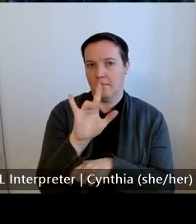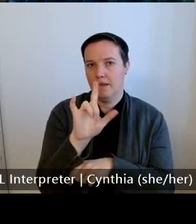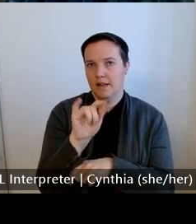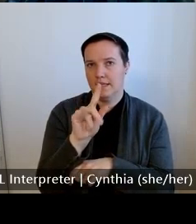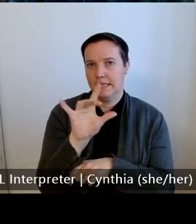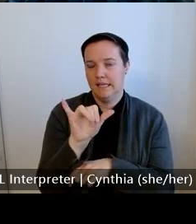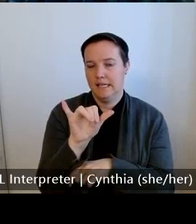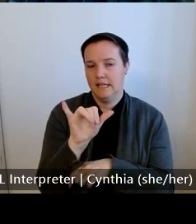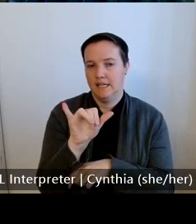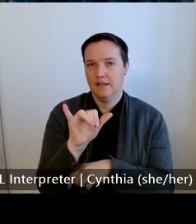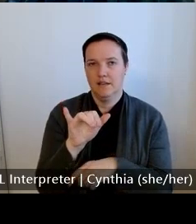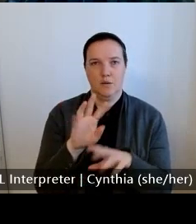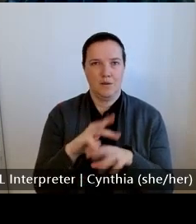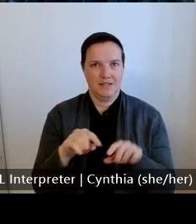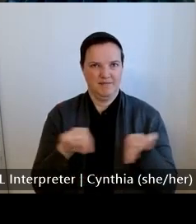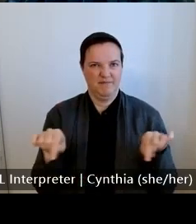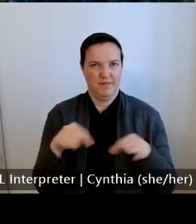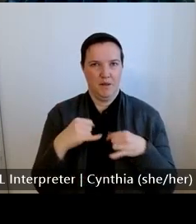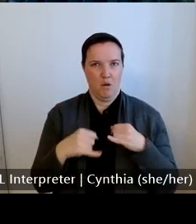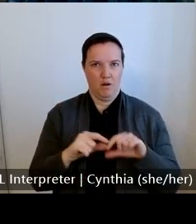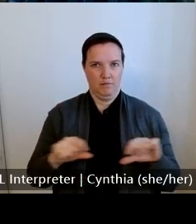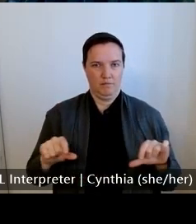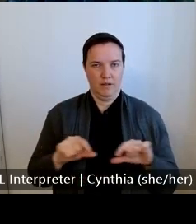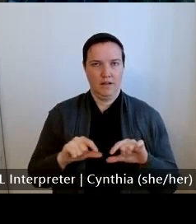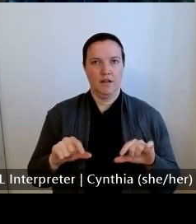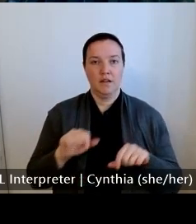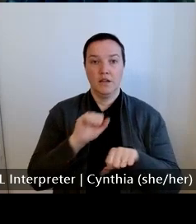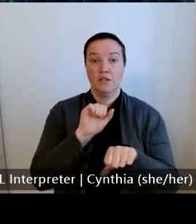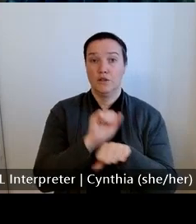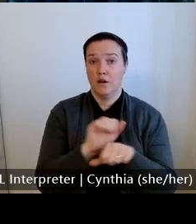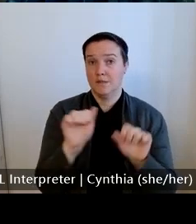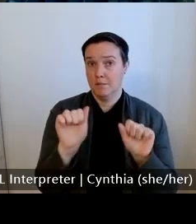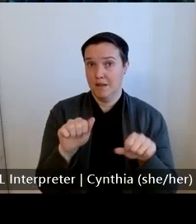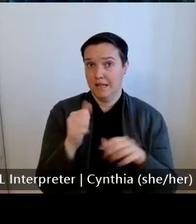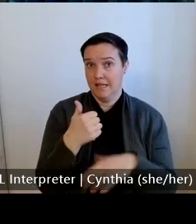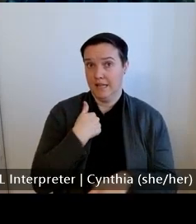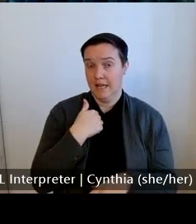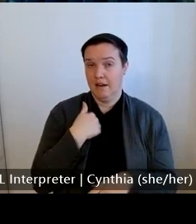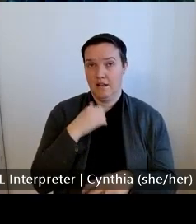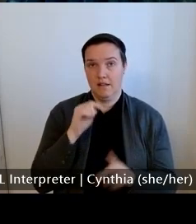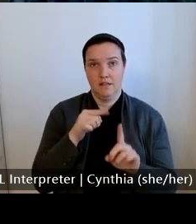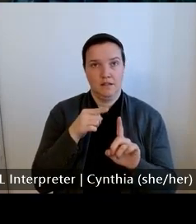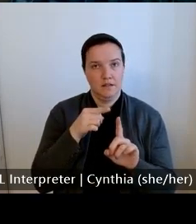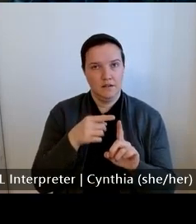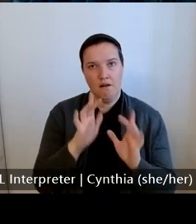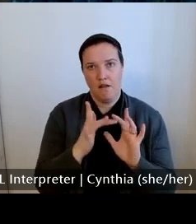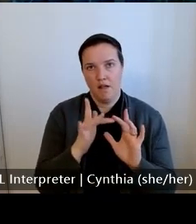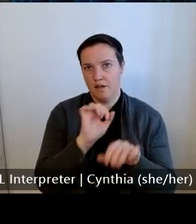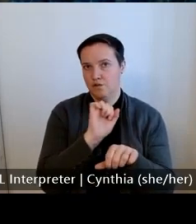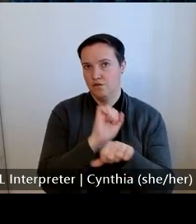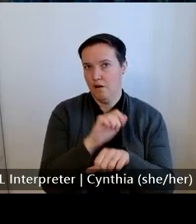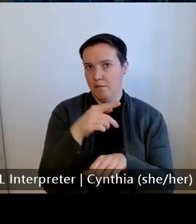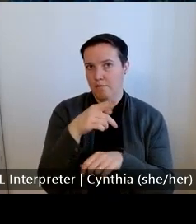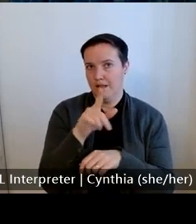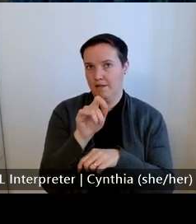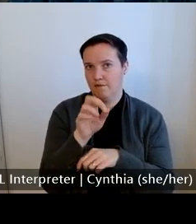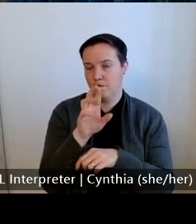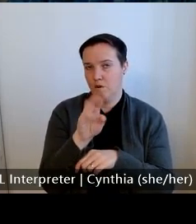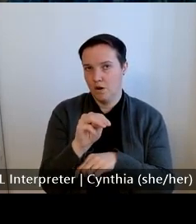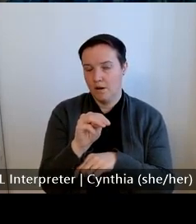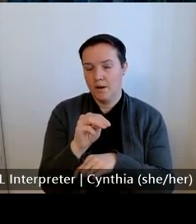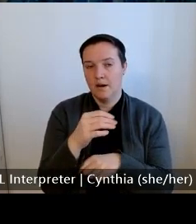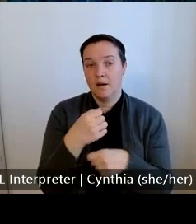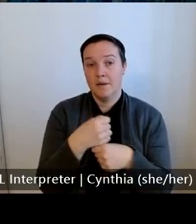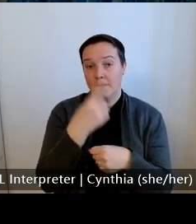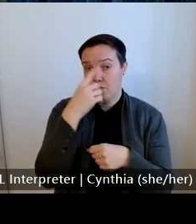at the bottom of the slide. So Jobsability Canada is an exclusive online job platform that's created by and for people